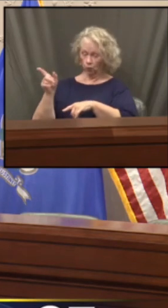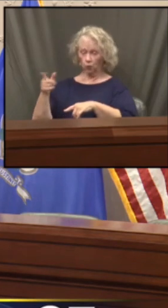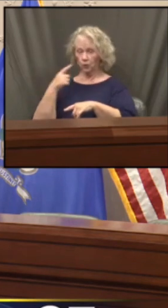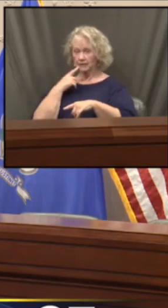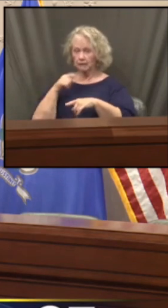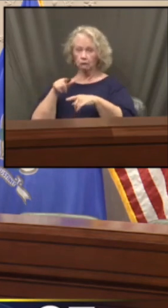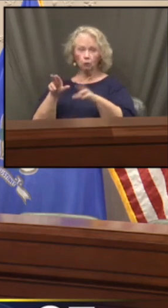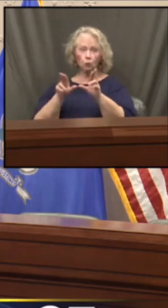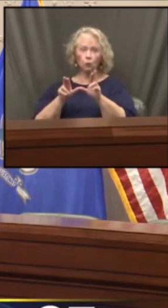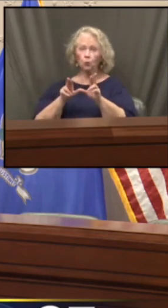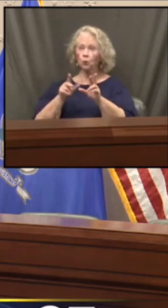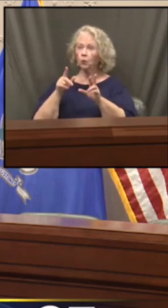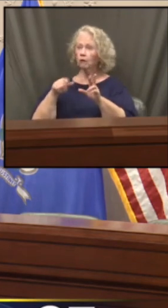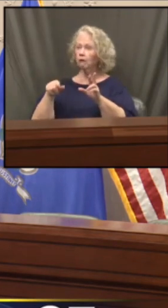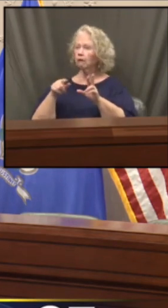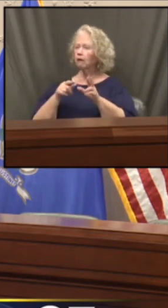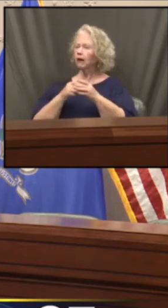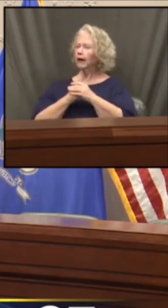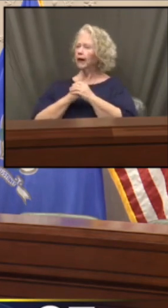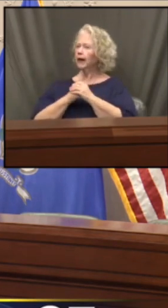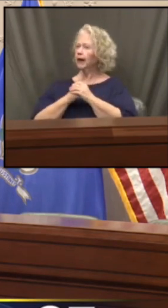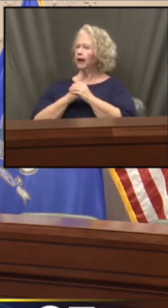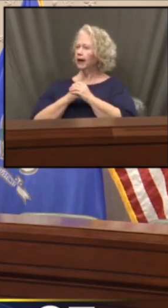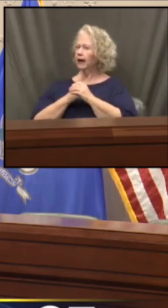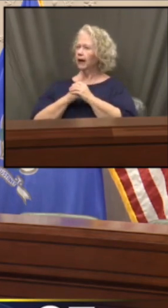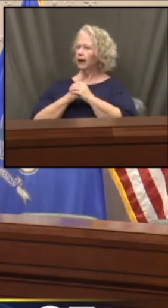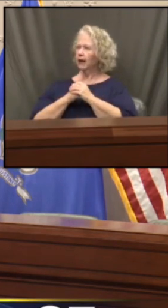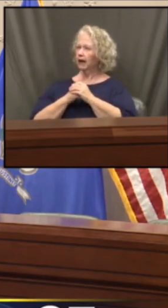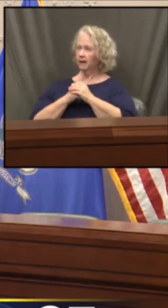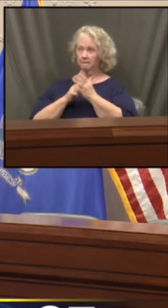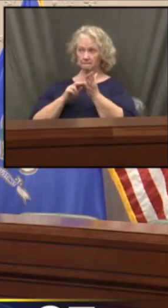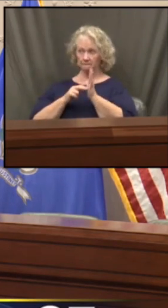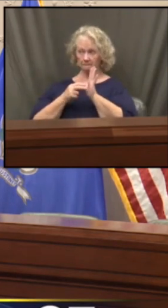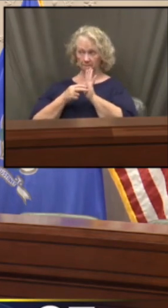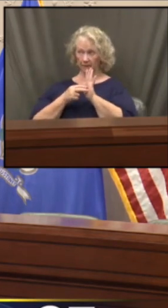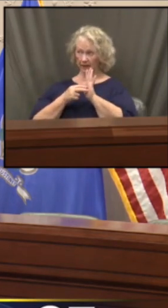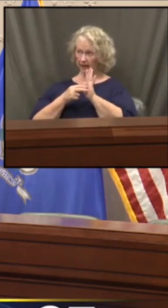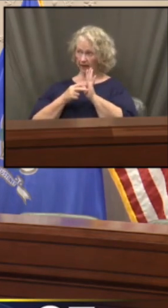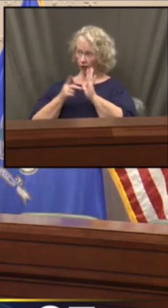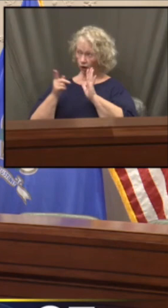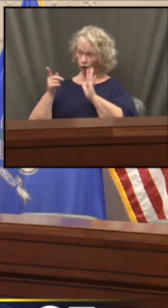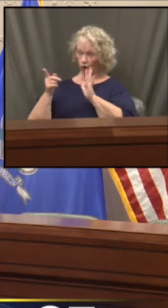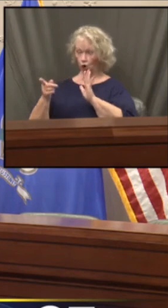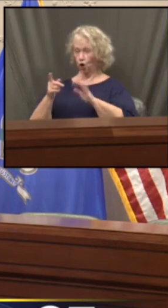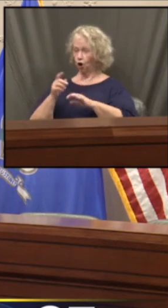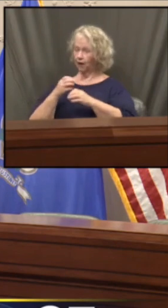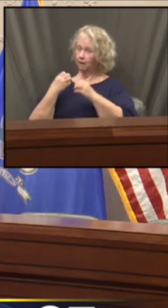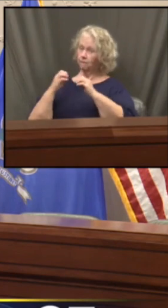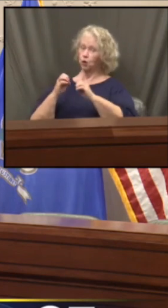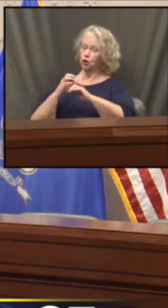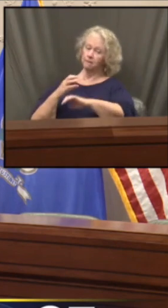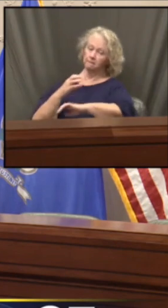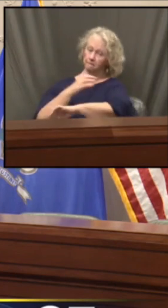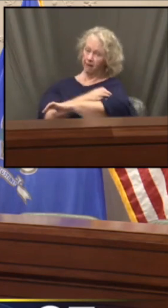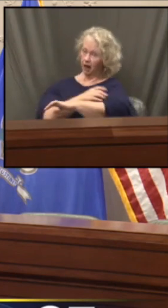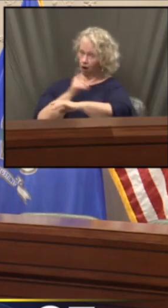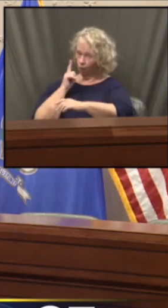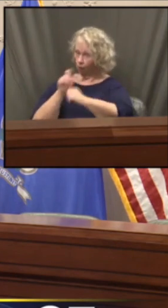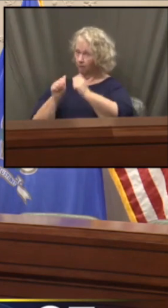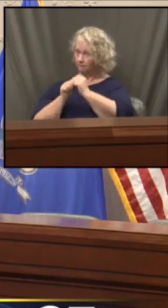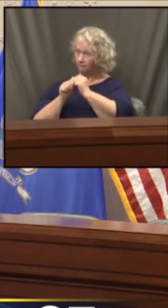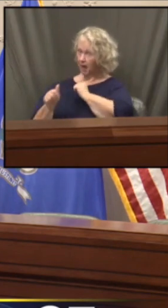So is this, does this confirm that you will be seeking to extend your emergency powers beyond September